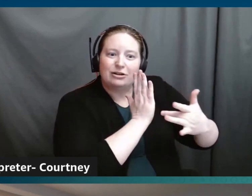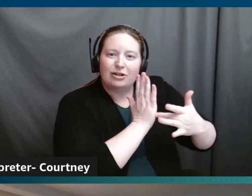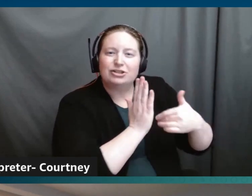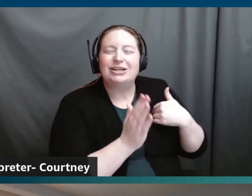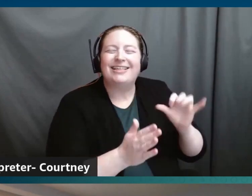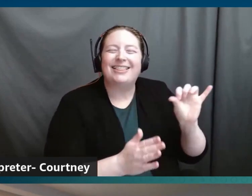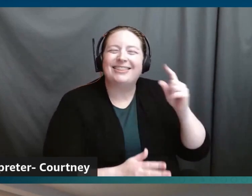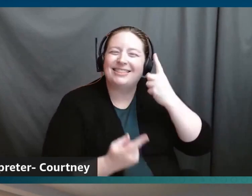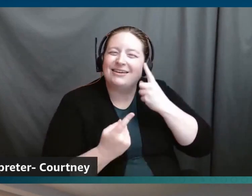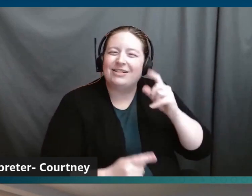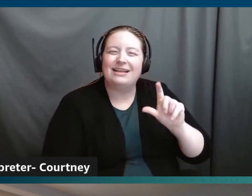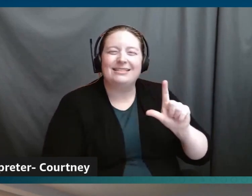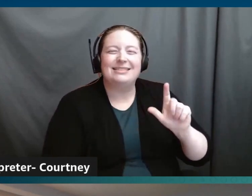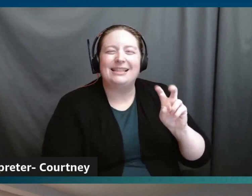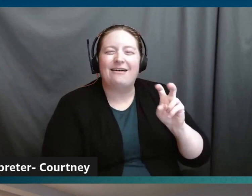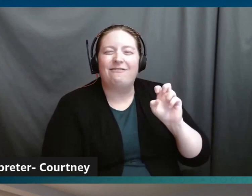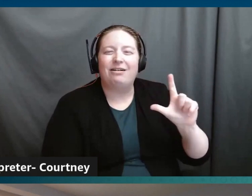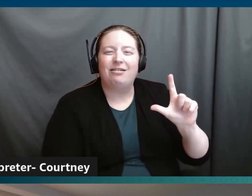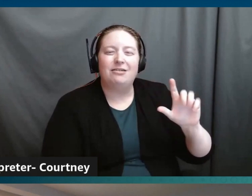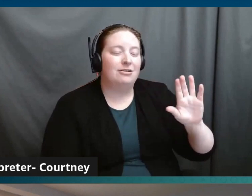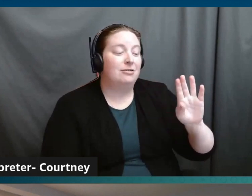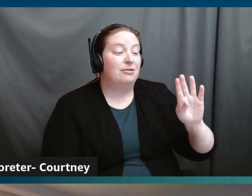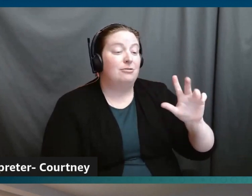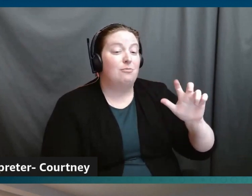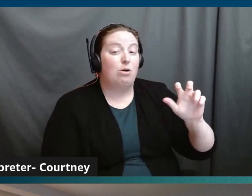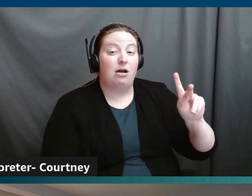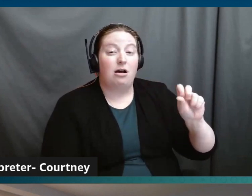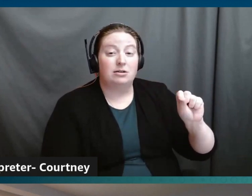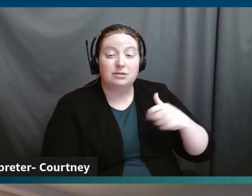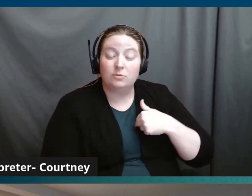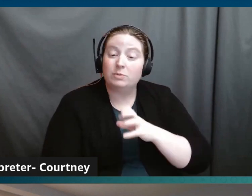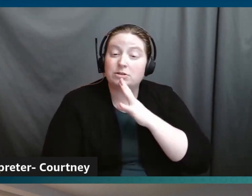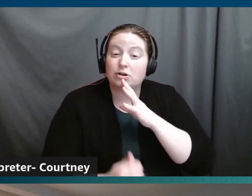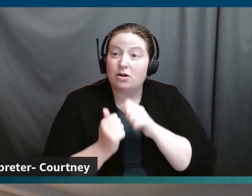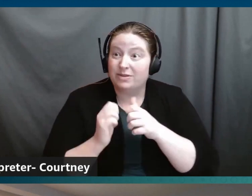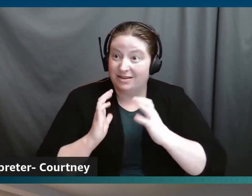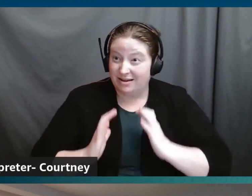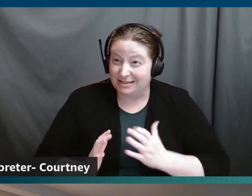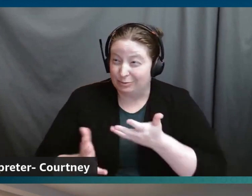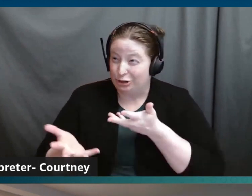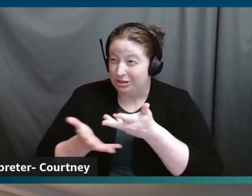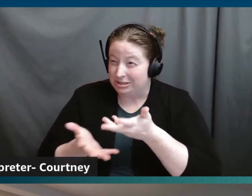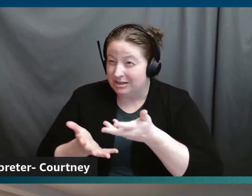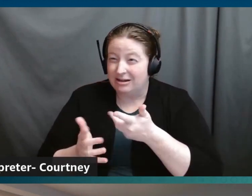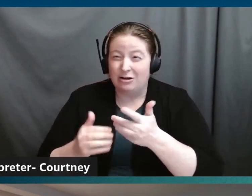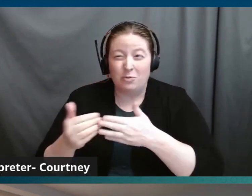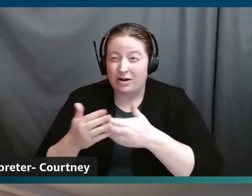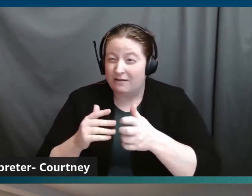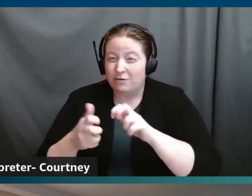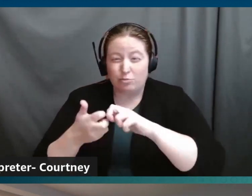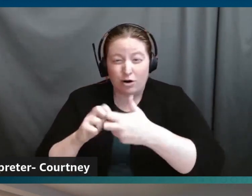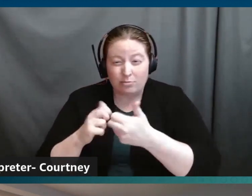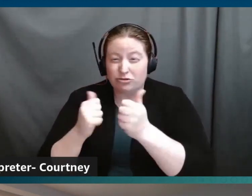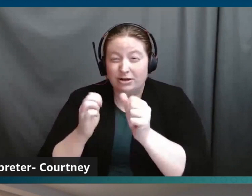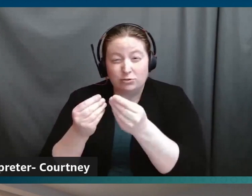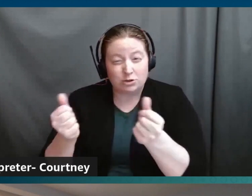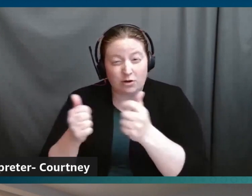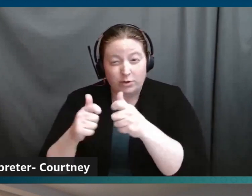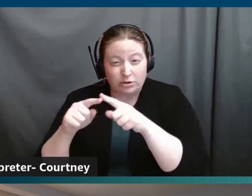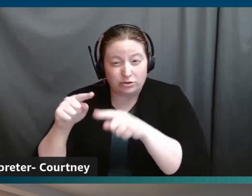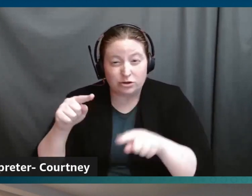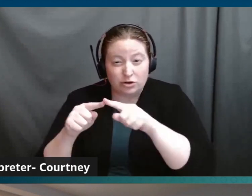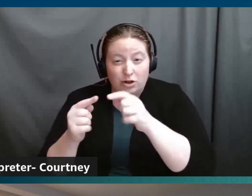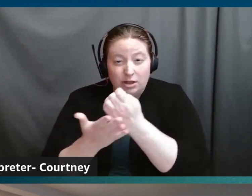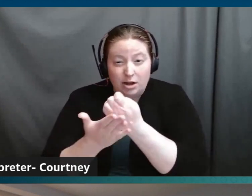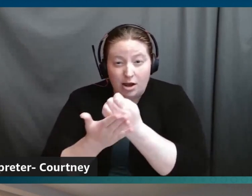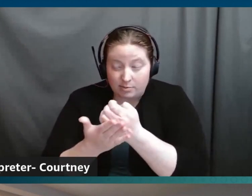So when we go talk to the customers, we actually work backwards from whatever problem they're trying to solve around circular economy. And they say, well, we have